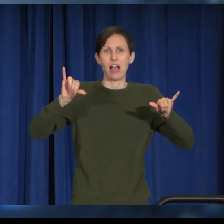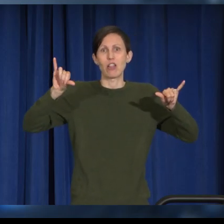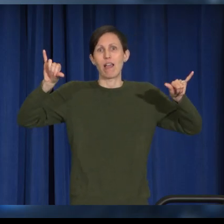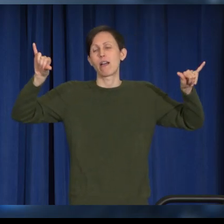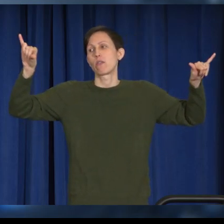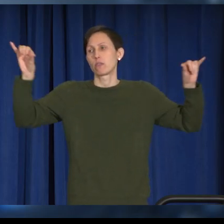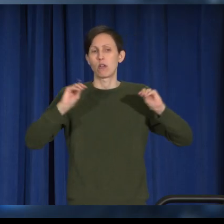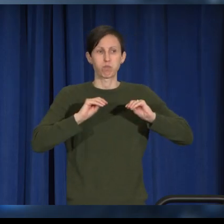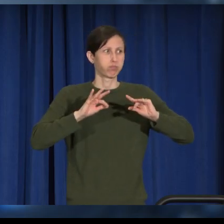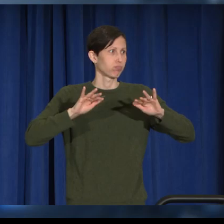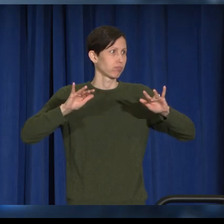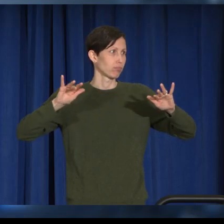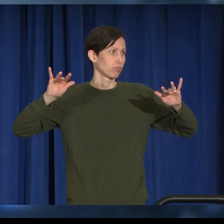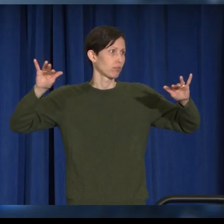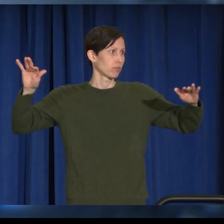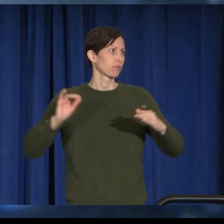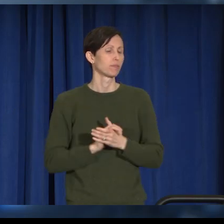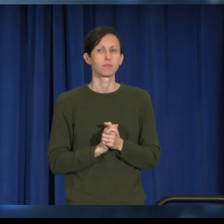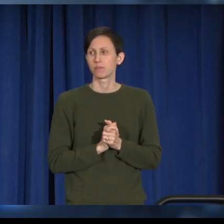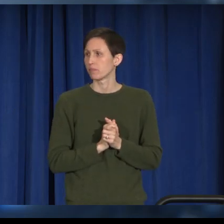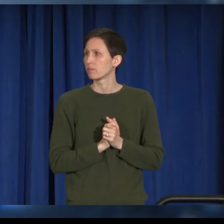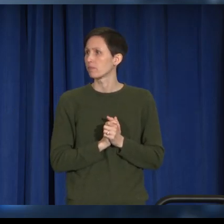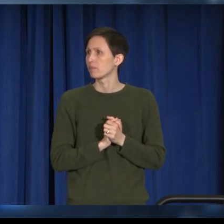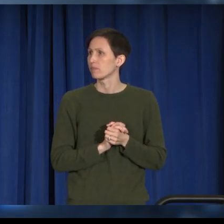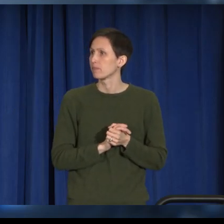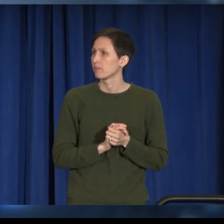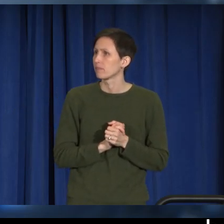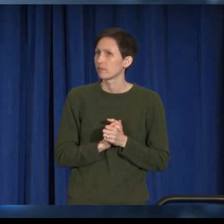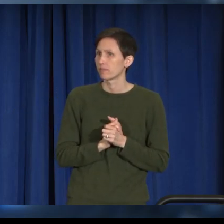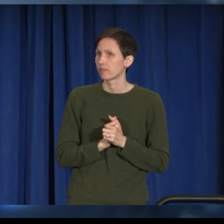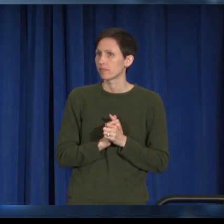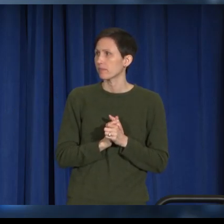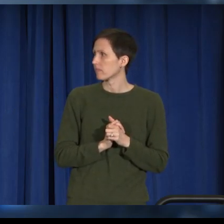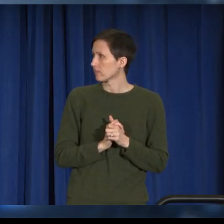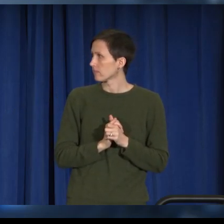other areas of the country. Mm-hmm.